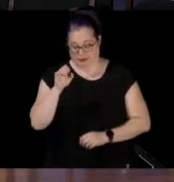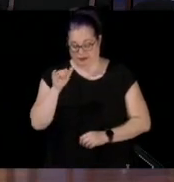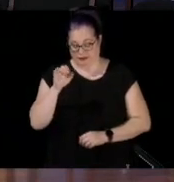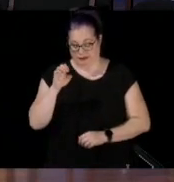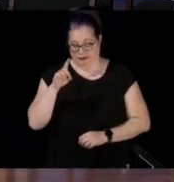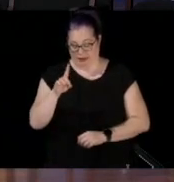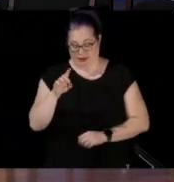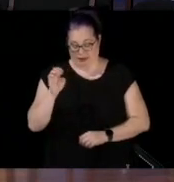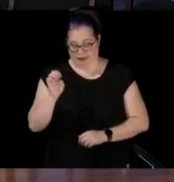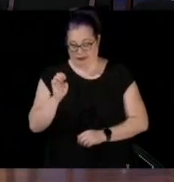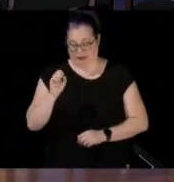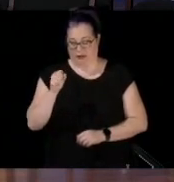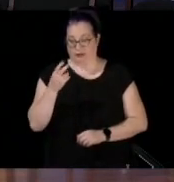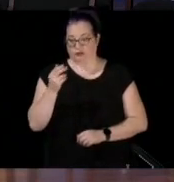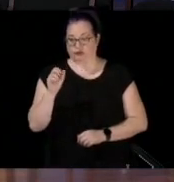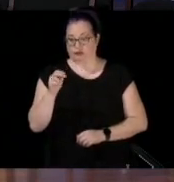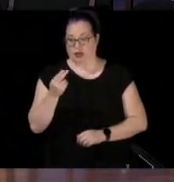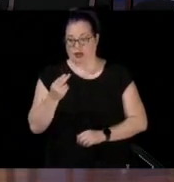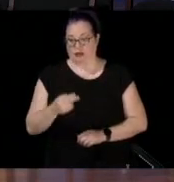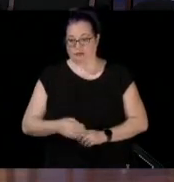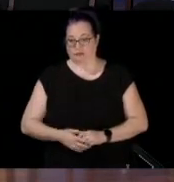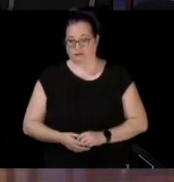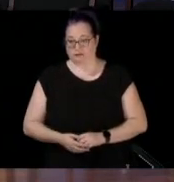Syed Ishan Shah.